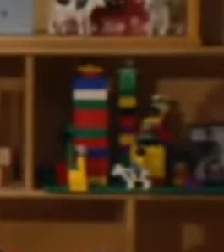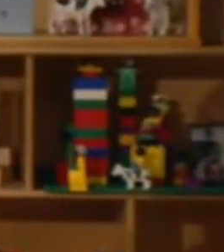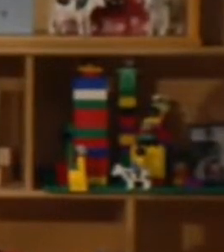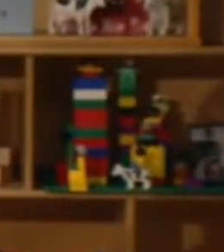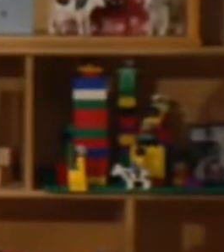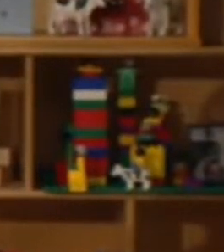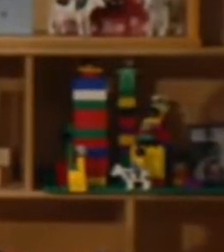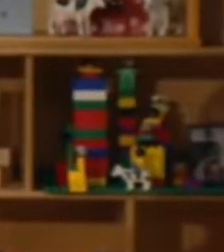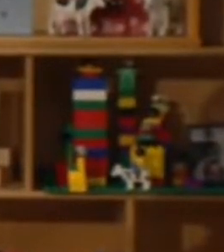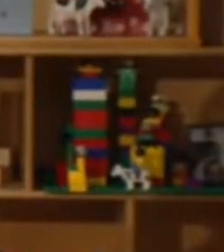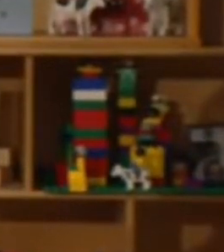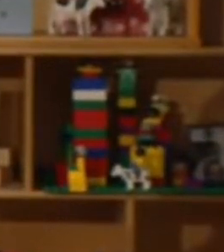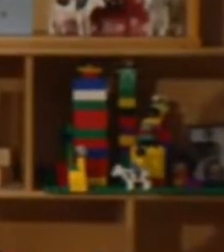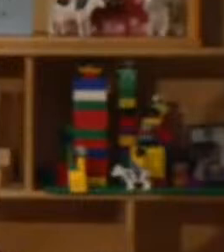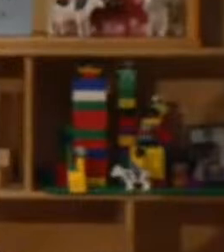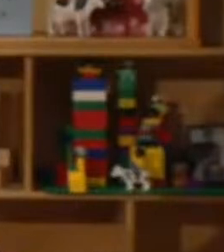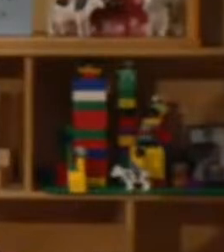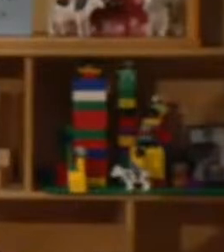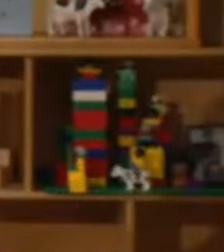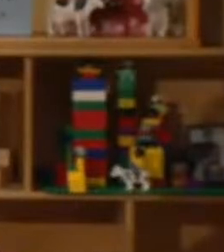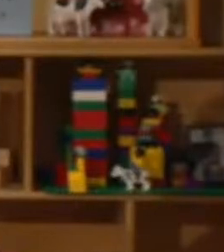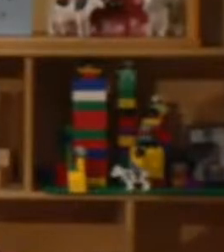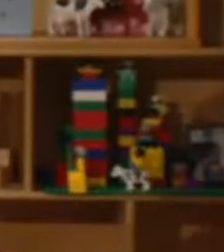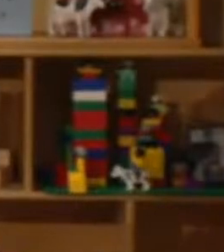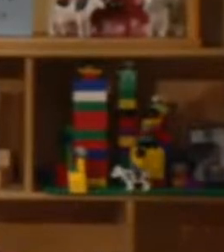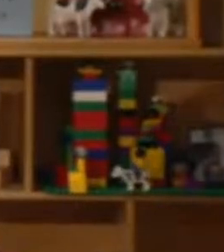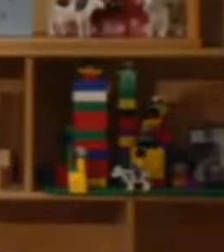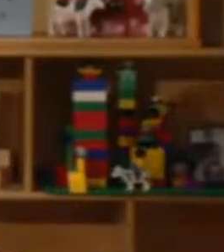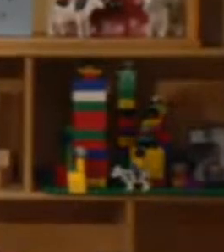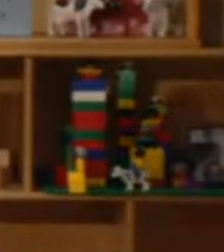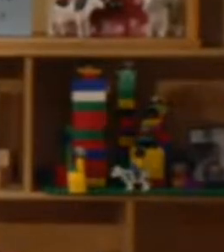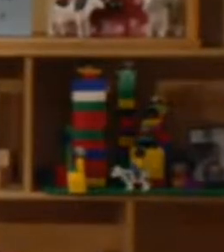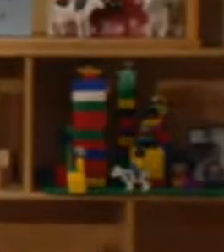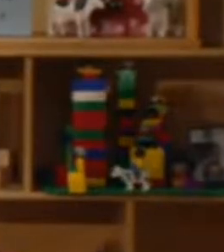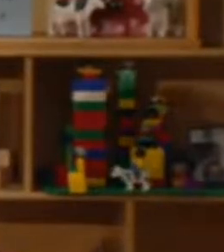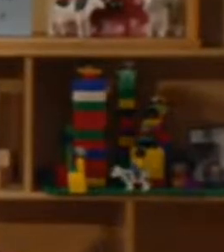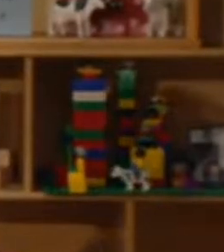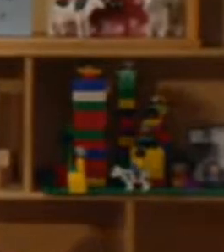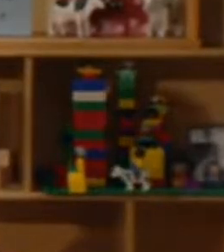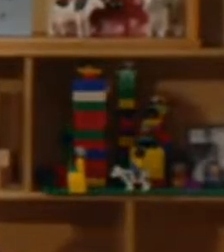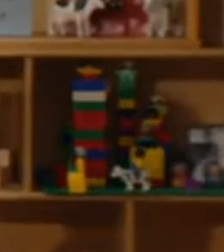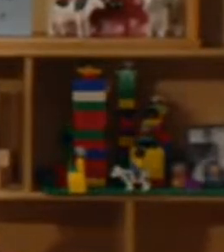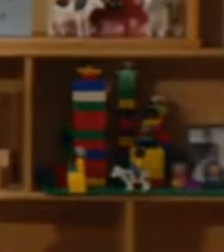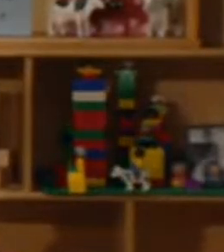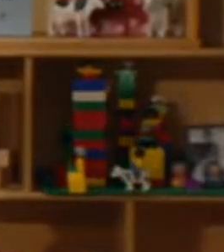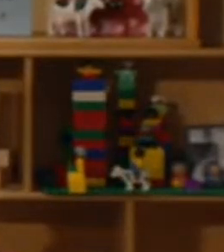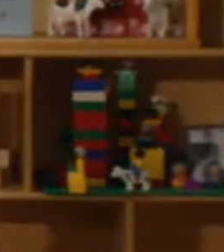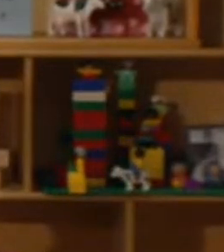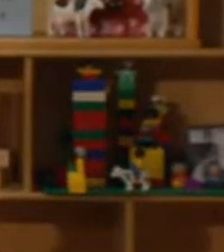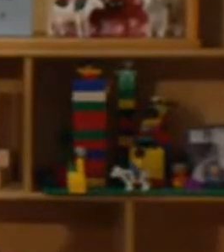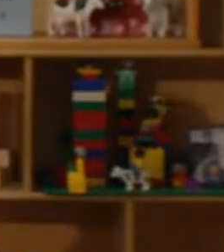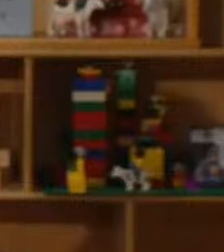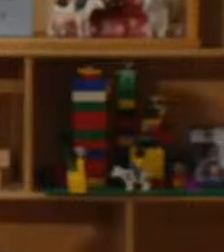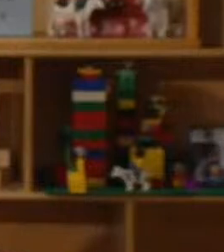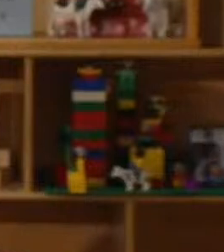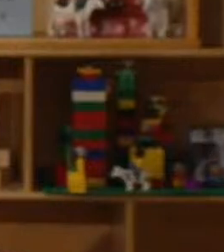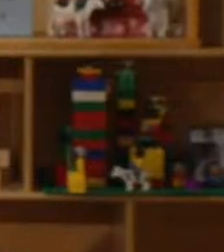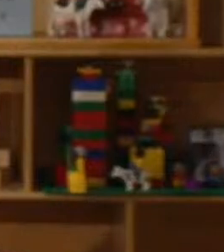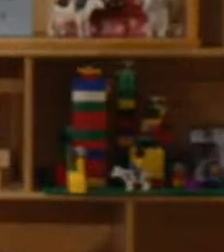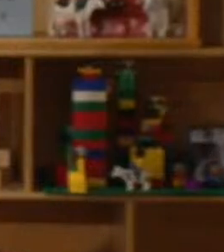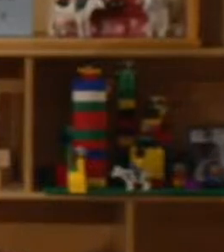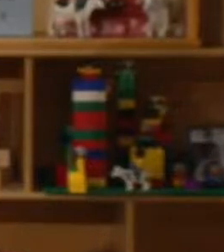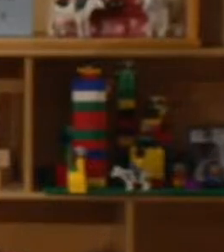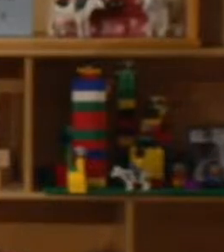on their long-term health and well-being. This needs to change. Working folks understand it. That's why, despite the attacks